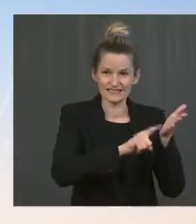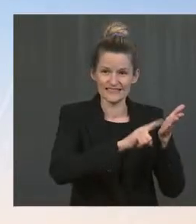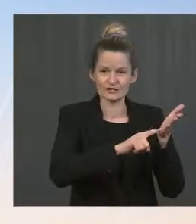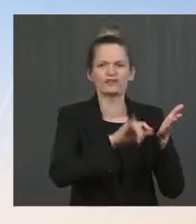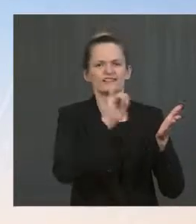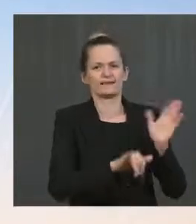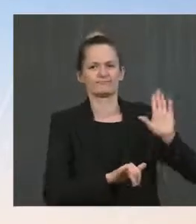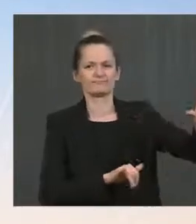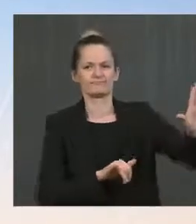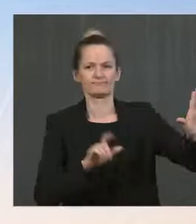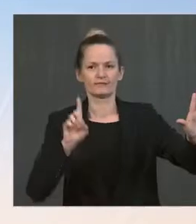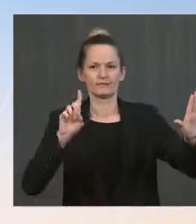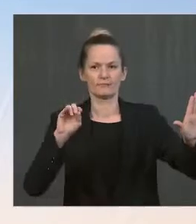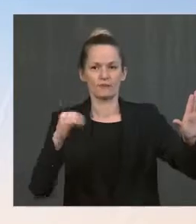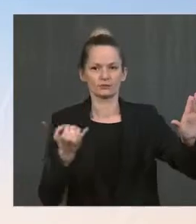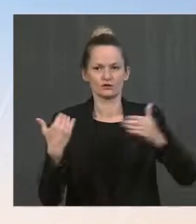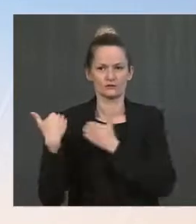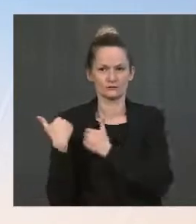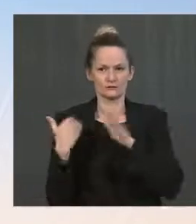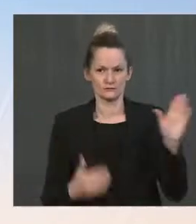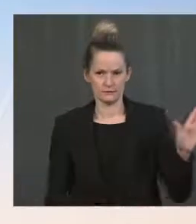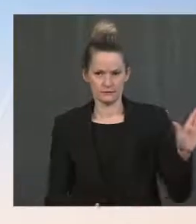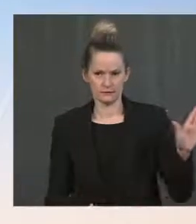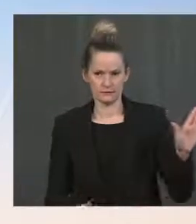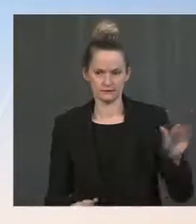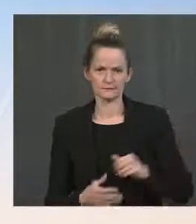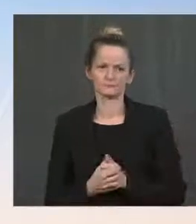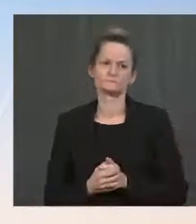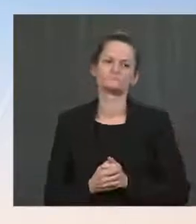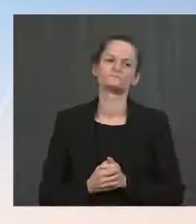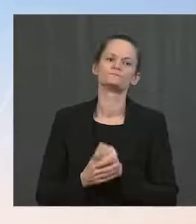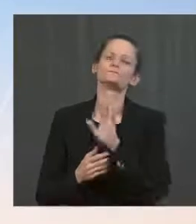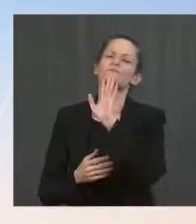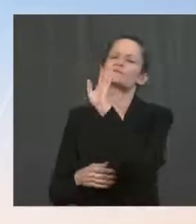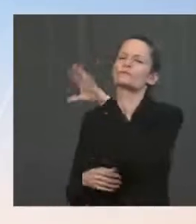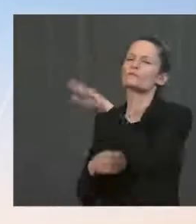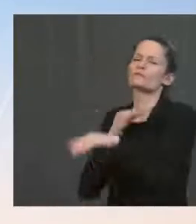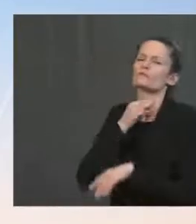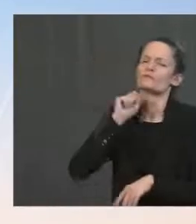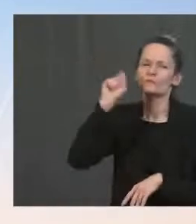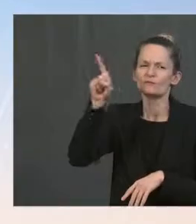we would leave that to the FTC. Do you have a sense of how much of this problem is illegal?